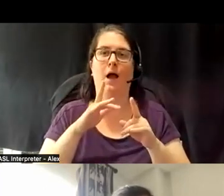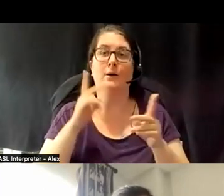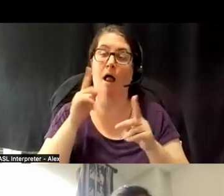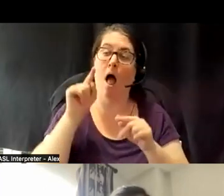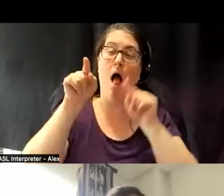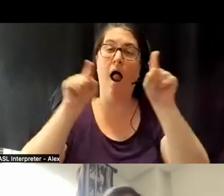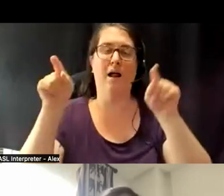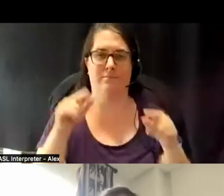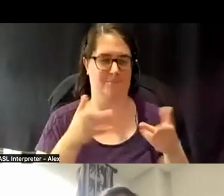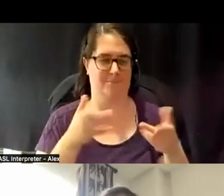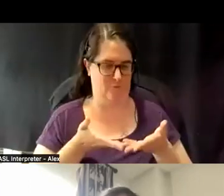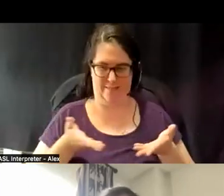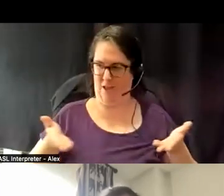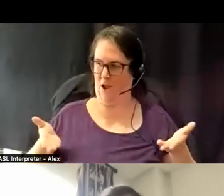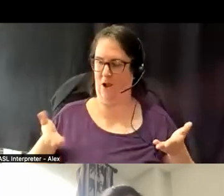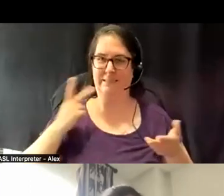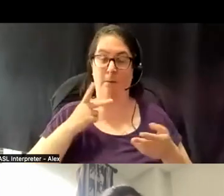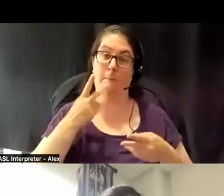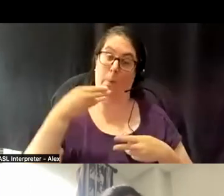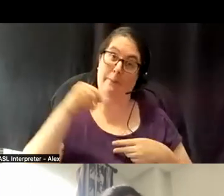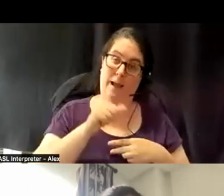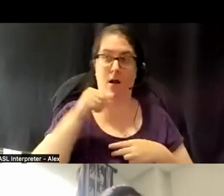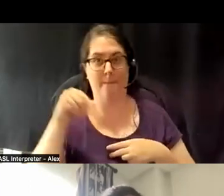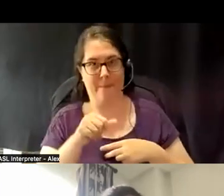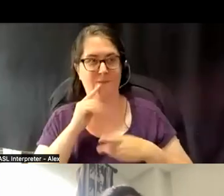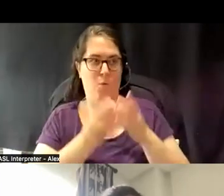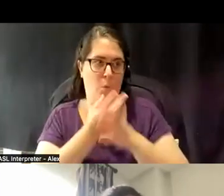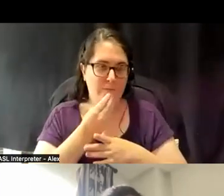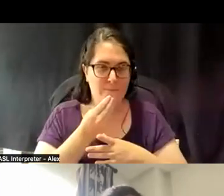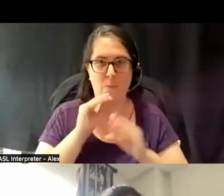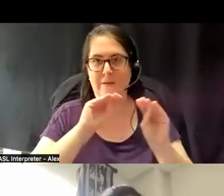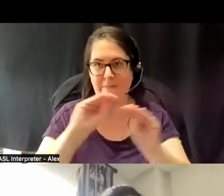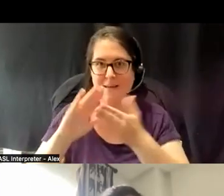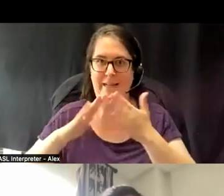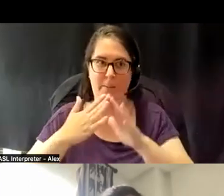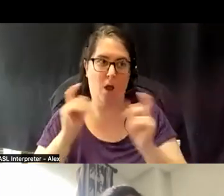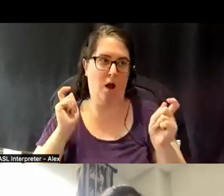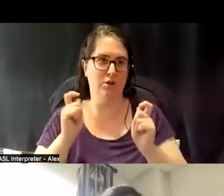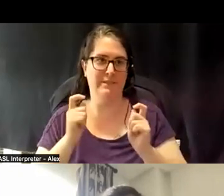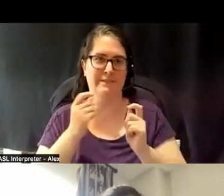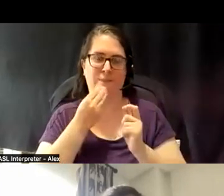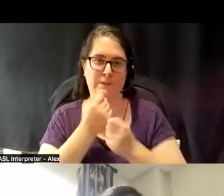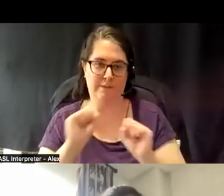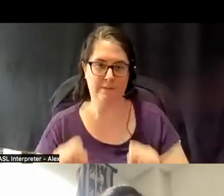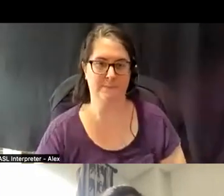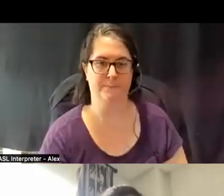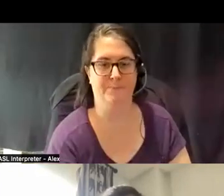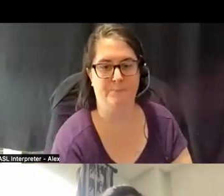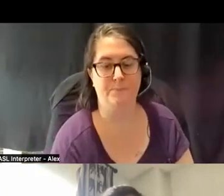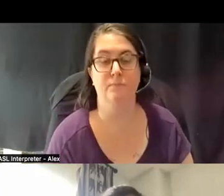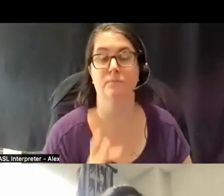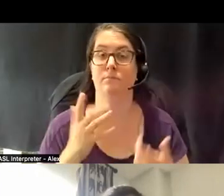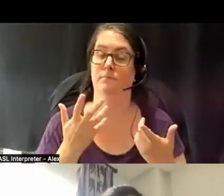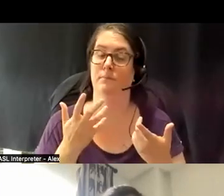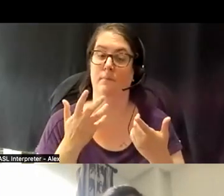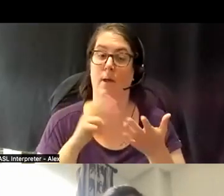the hardest work, paid but also unpaid, of growing food, feeding communities, and addressing food insecurity. It begs the question of what we